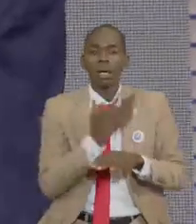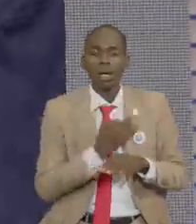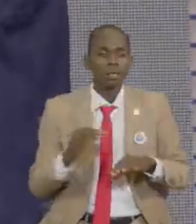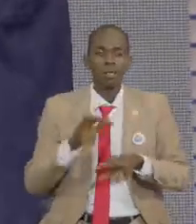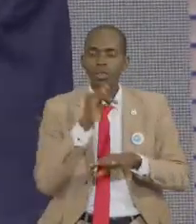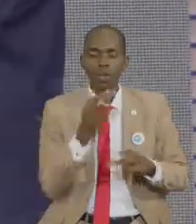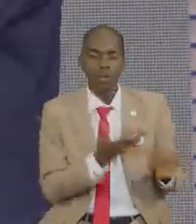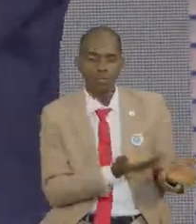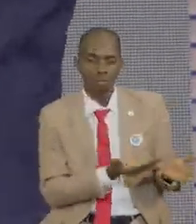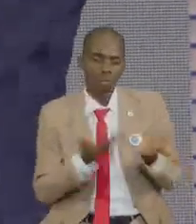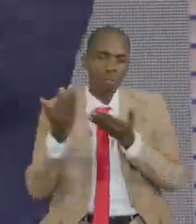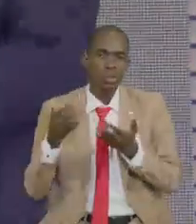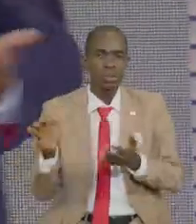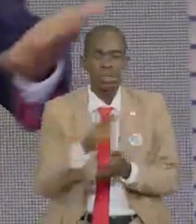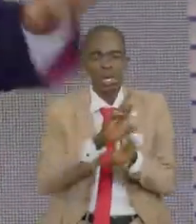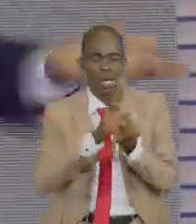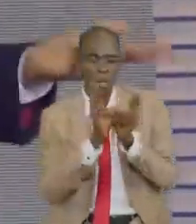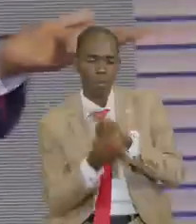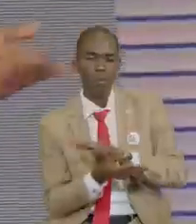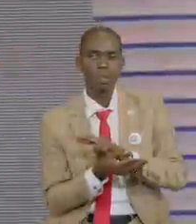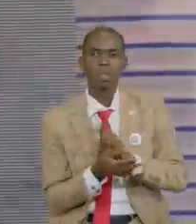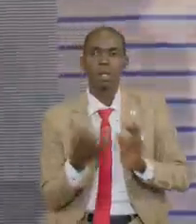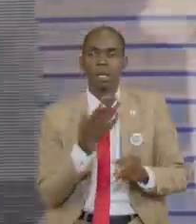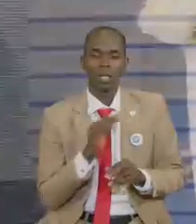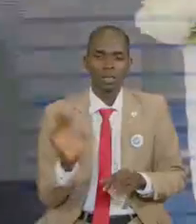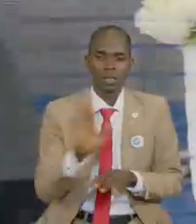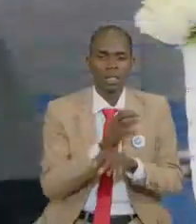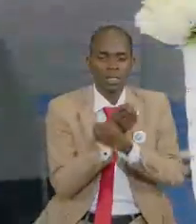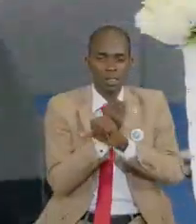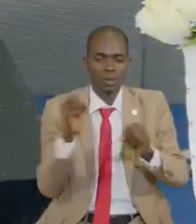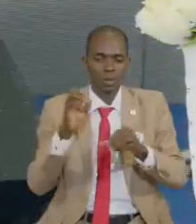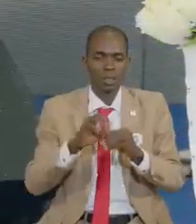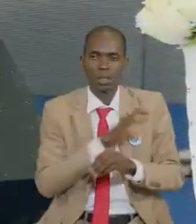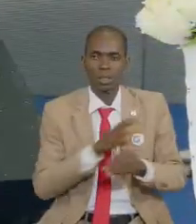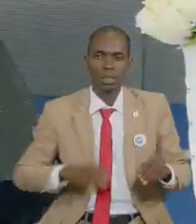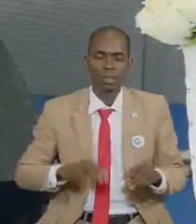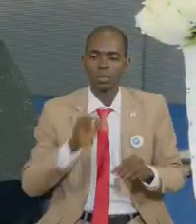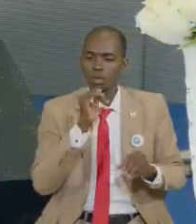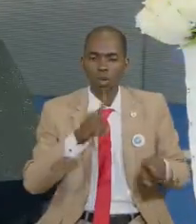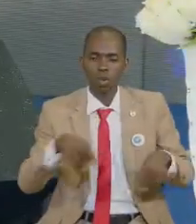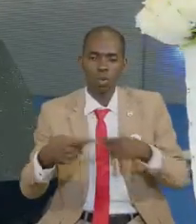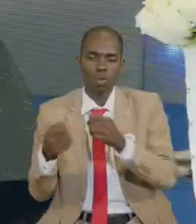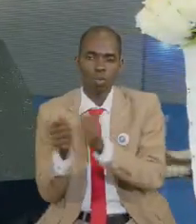their repentance and their salvation in Christ with them.